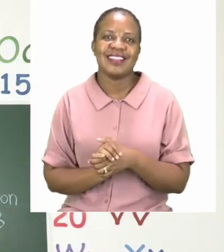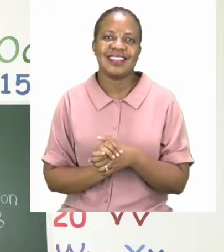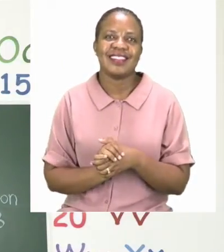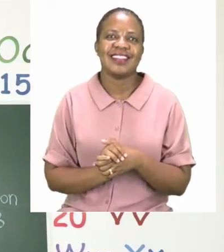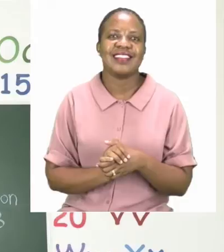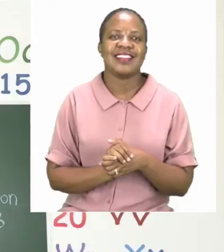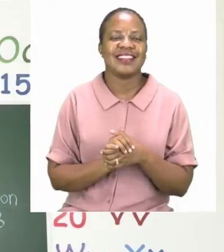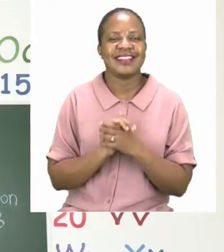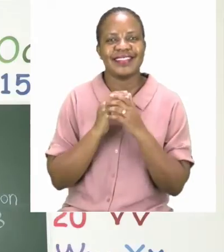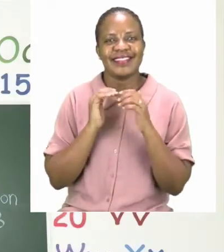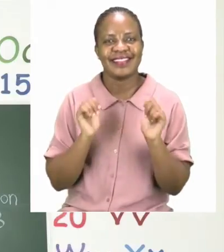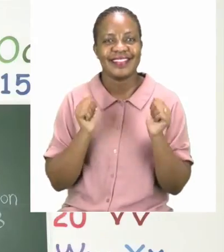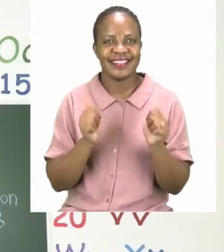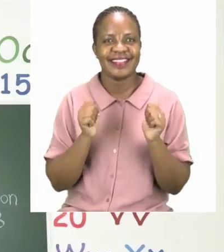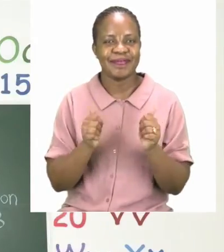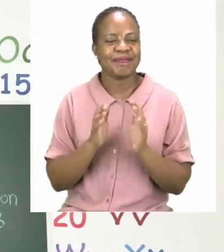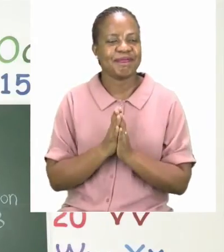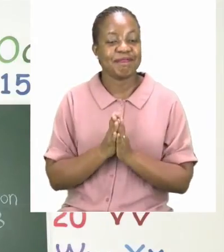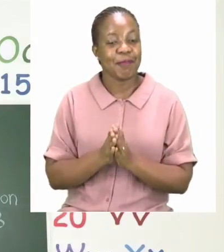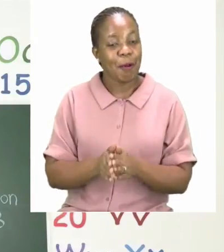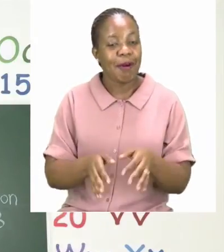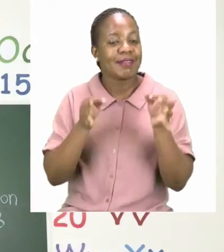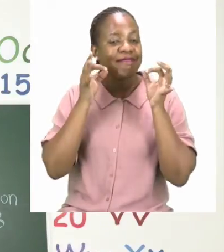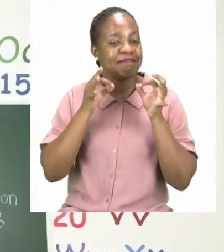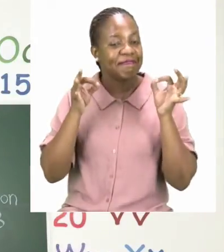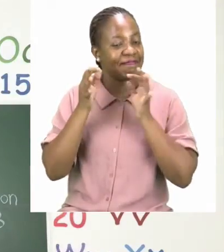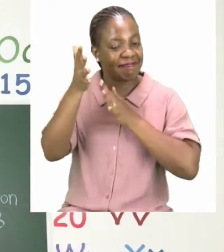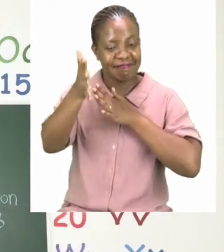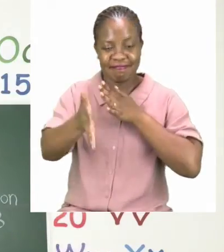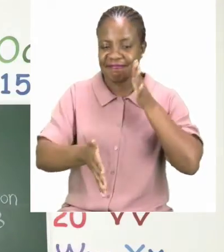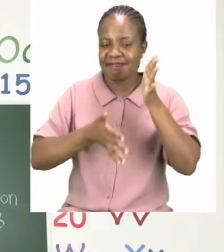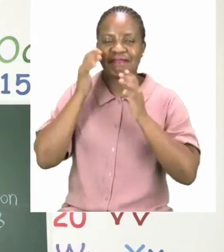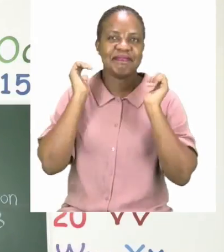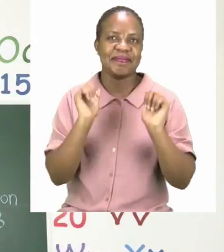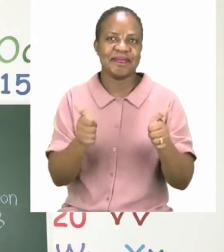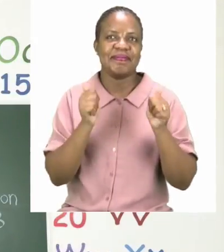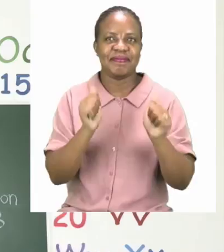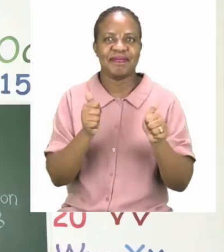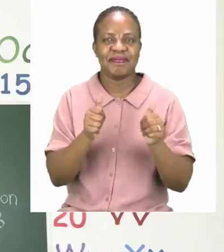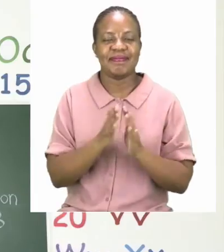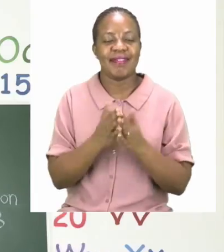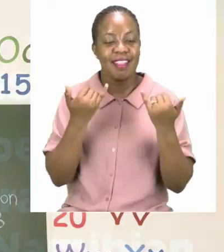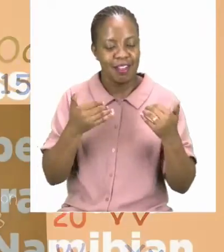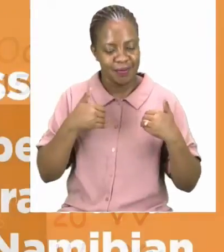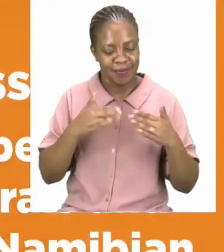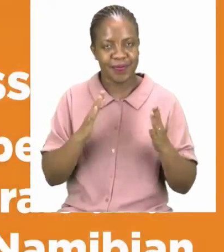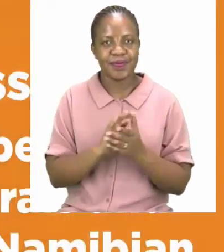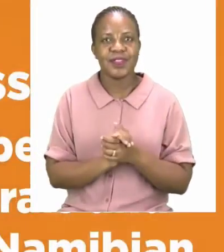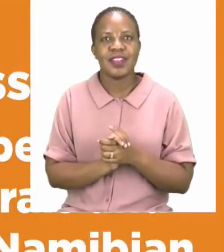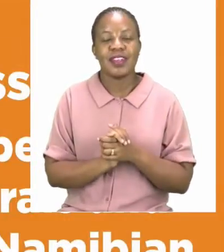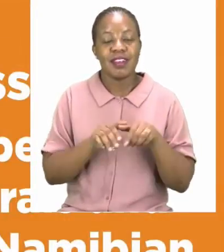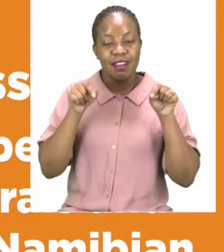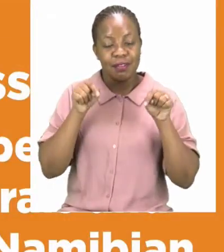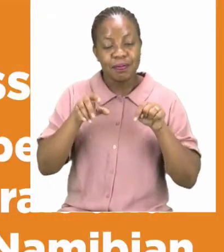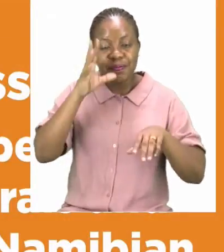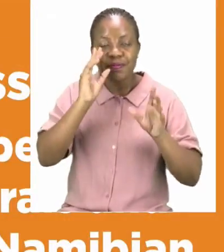away. Yay! Good job, everyone. Now we are ready. For